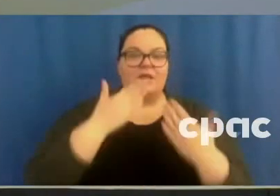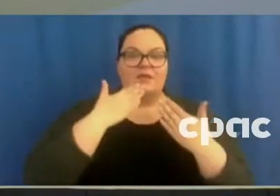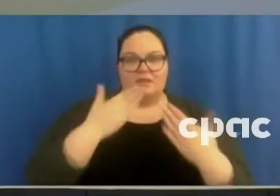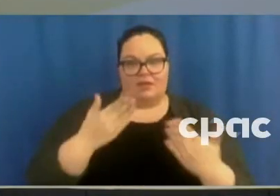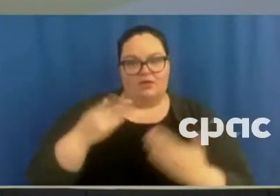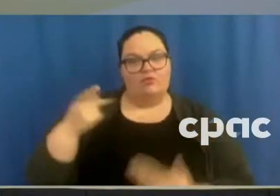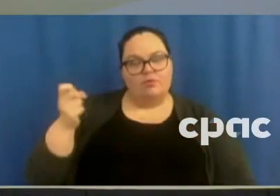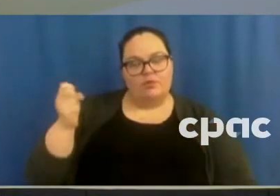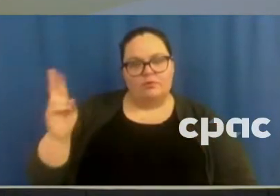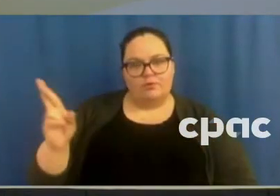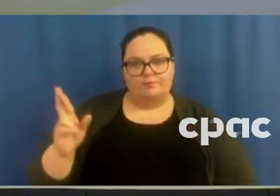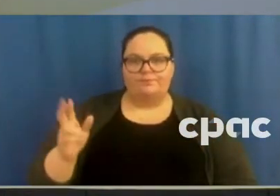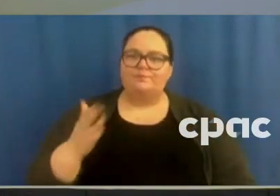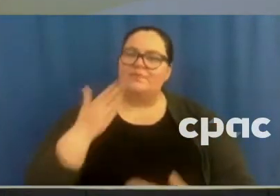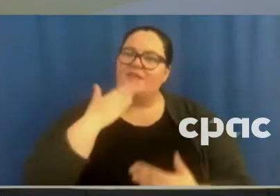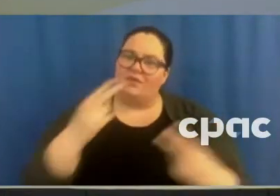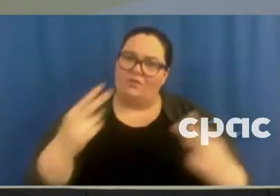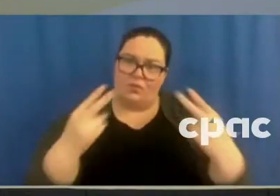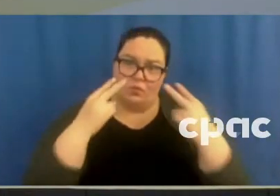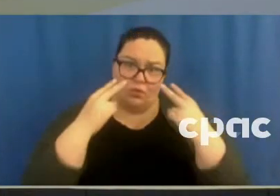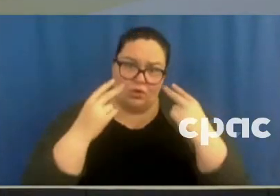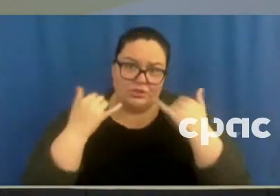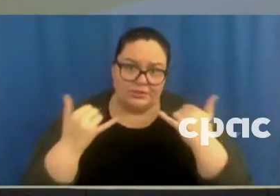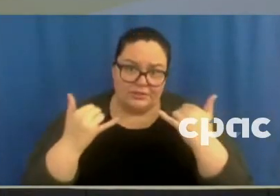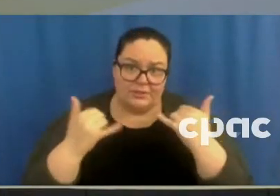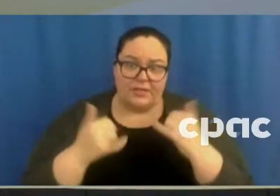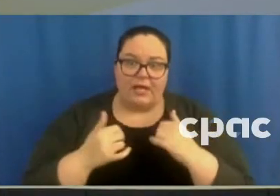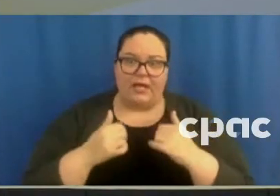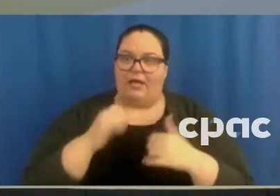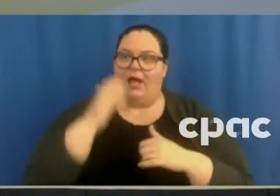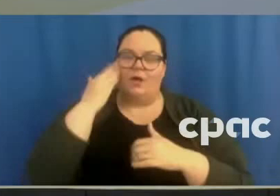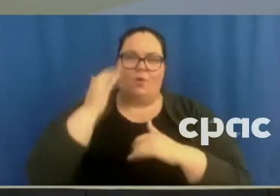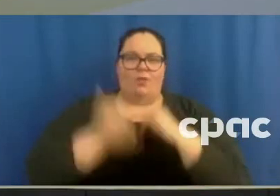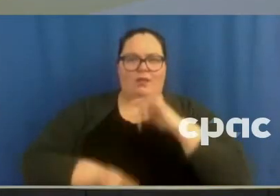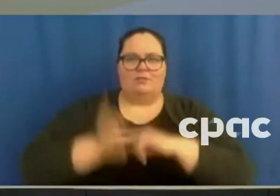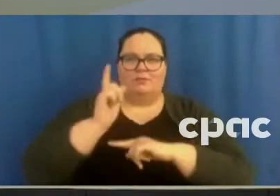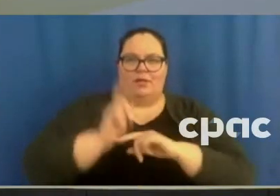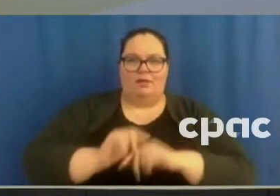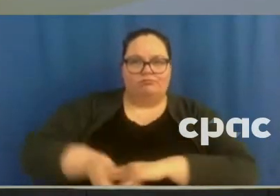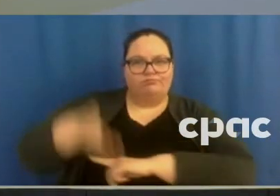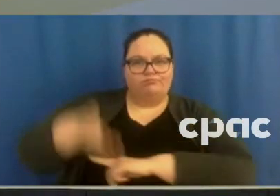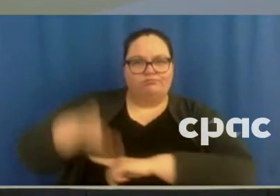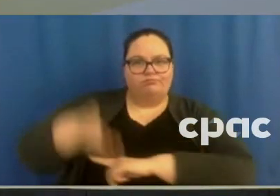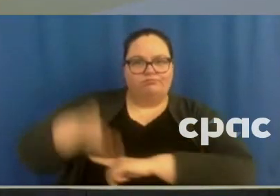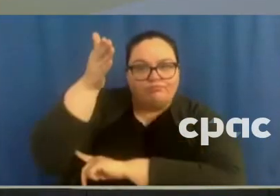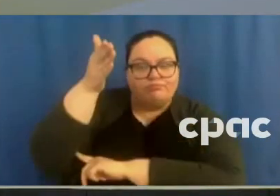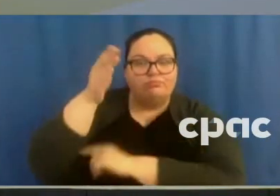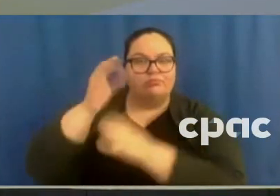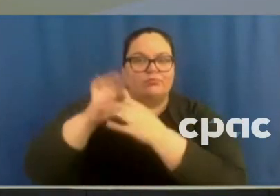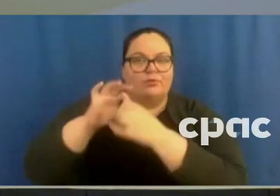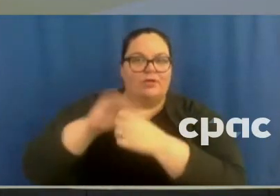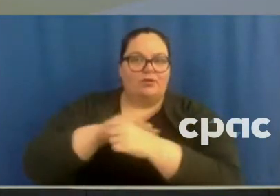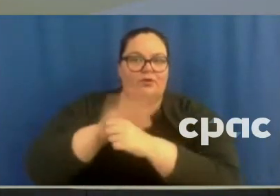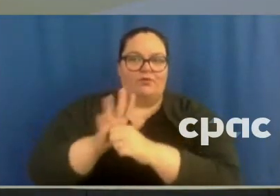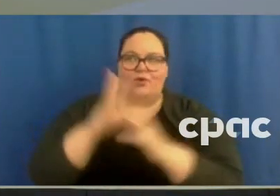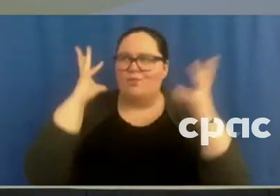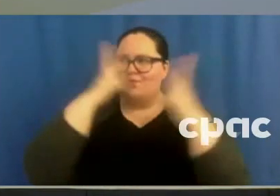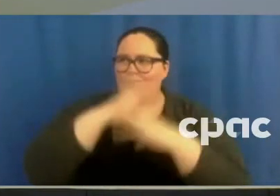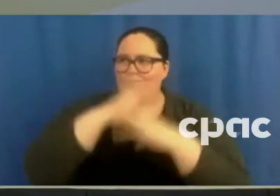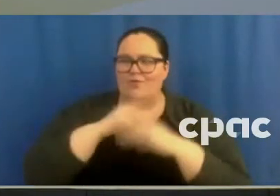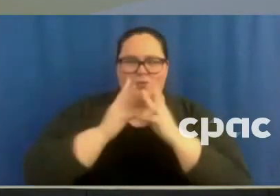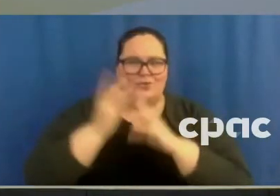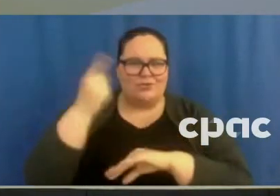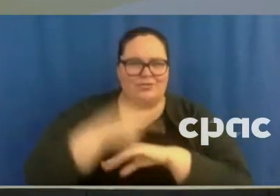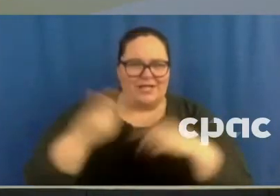and thank you for attending this unscheduled COVID-19 briefing on a beautiful winter day here in P.E.I.